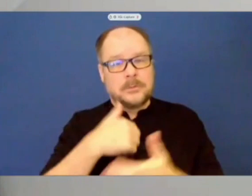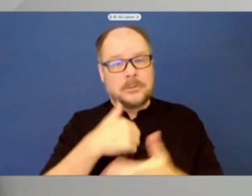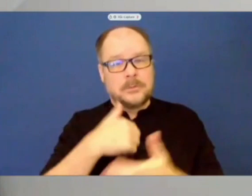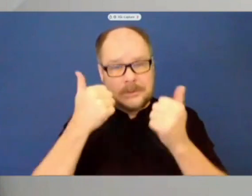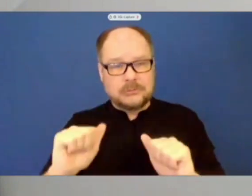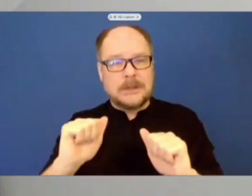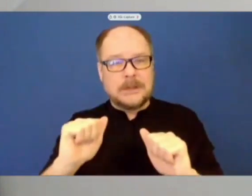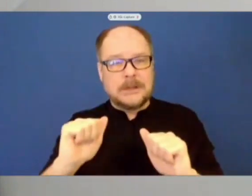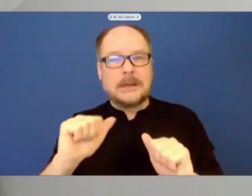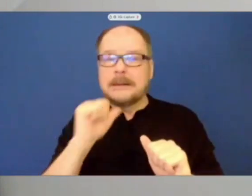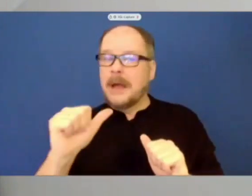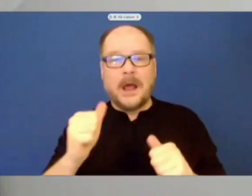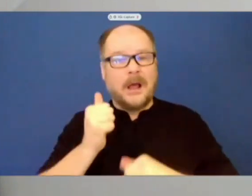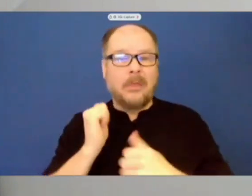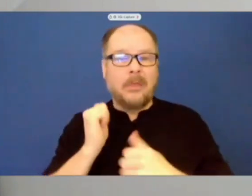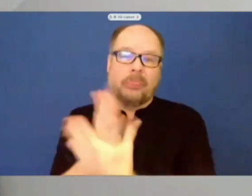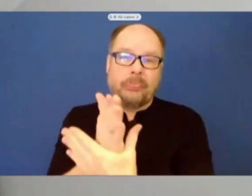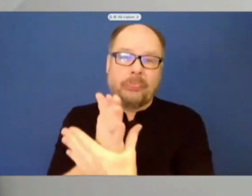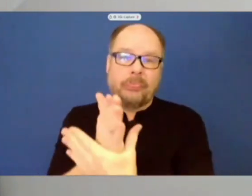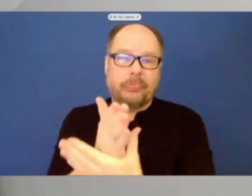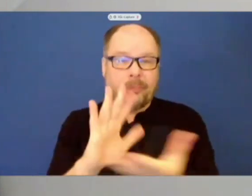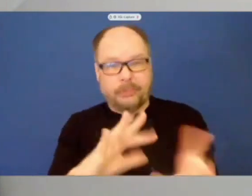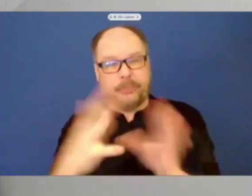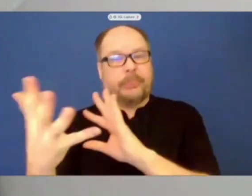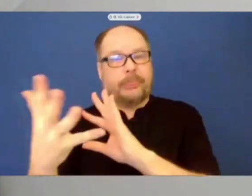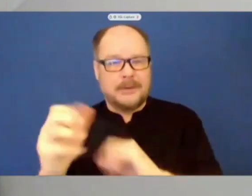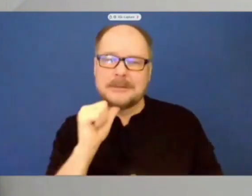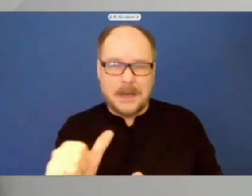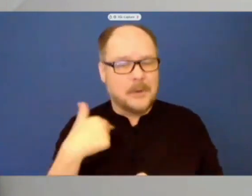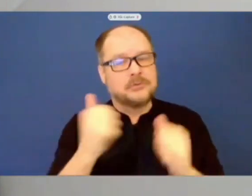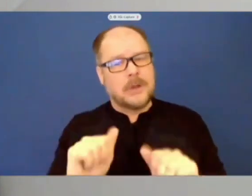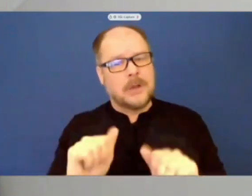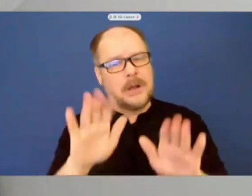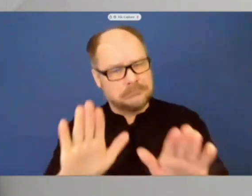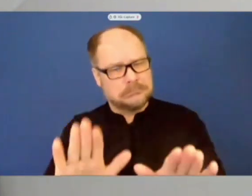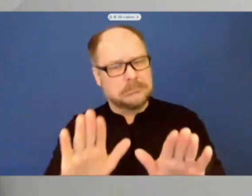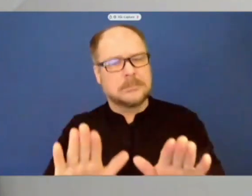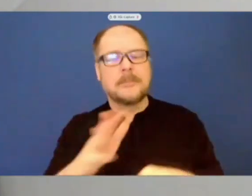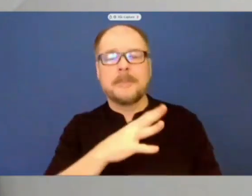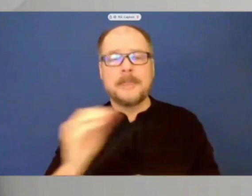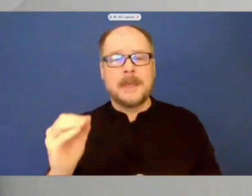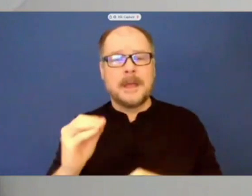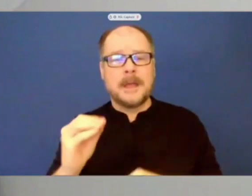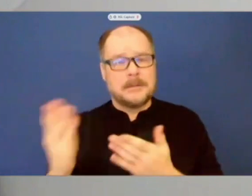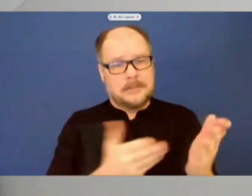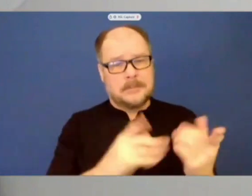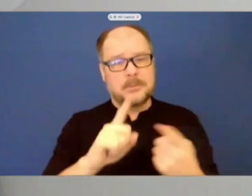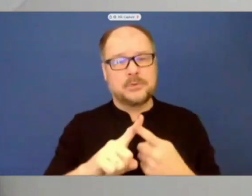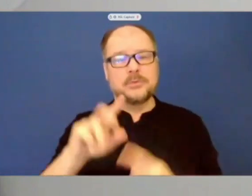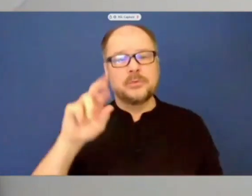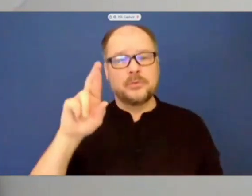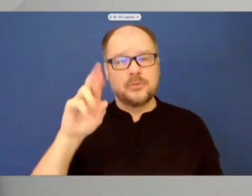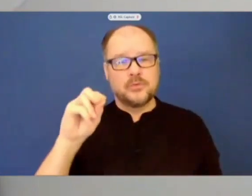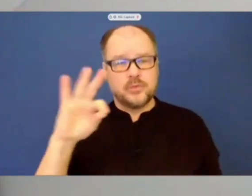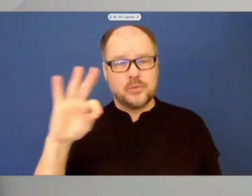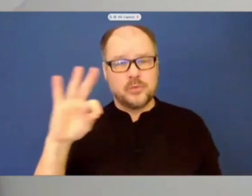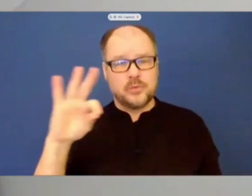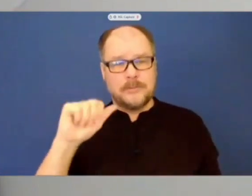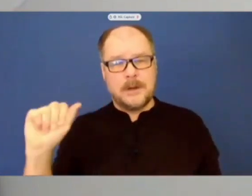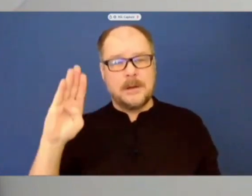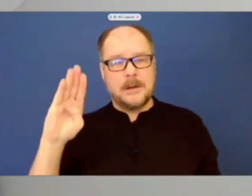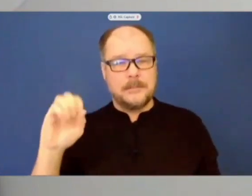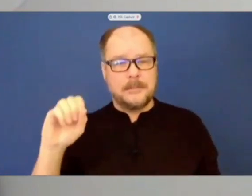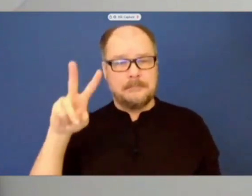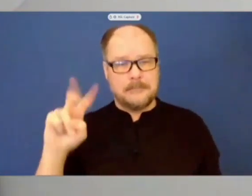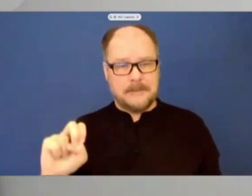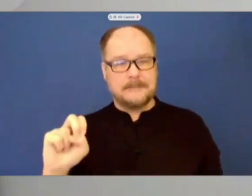as possible. That they are currently pulling up at Roof Above, which is one of our staging areas for folks,